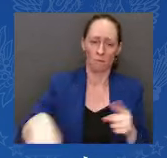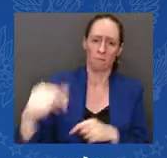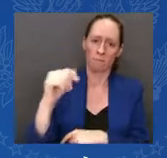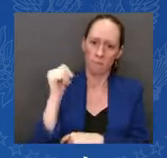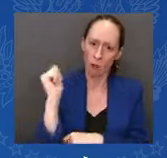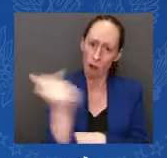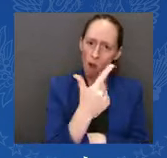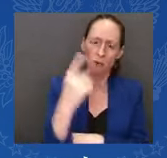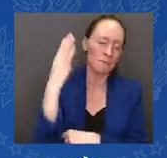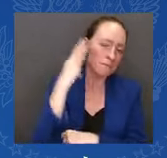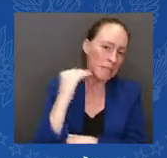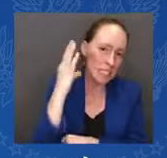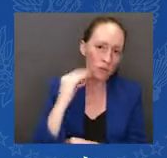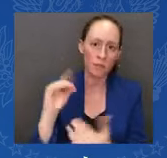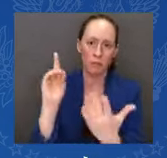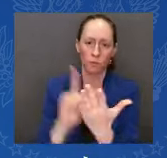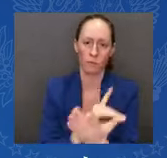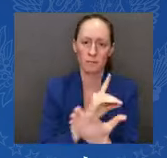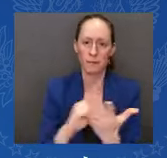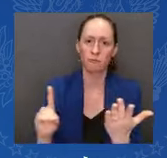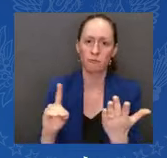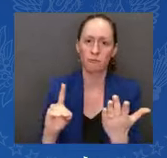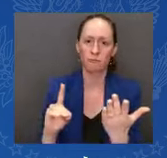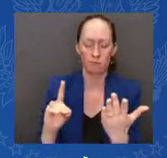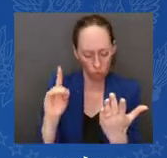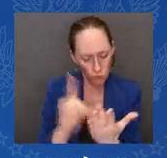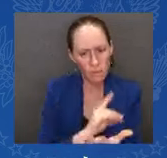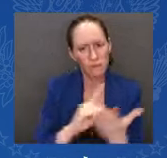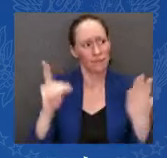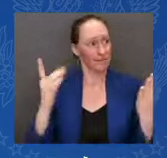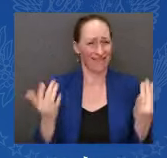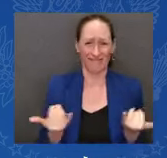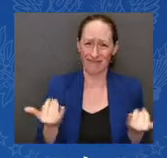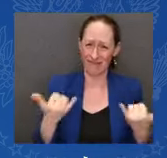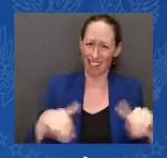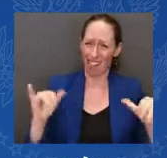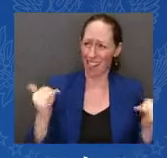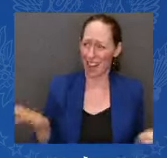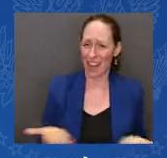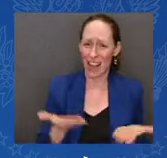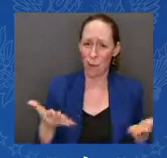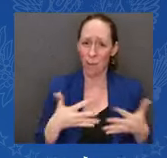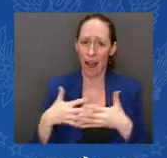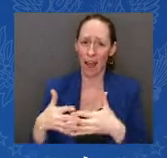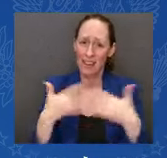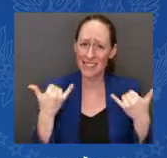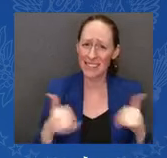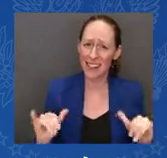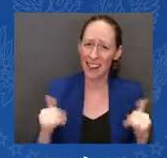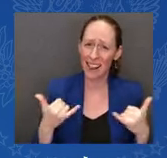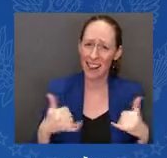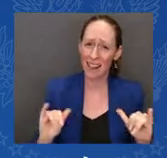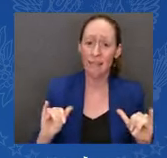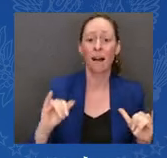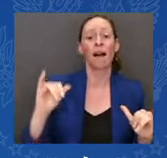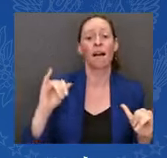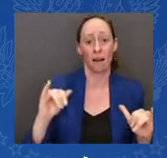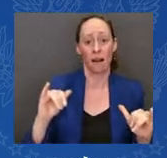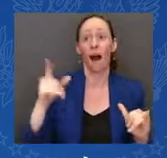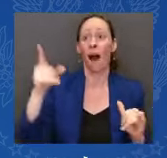in America. Today's decision does not change that. It's a simple fact. If a student had